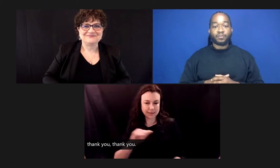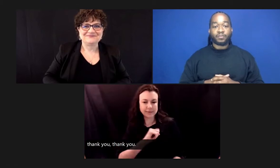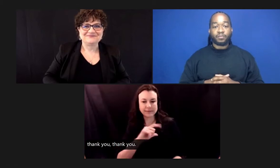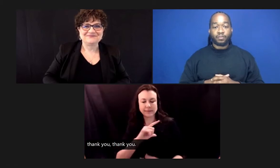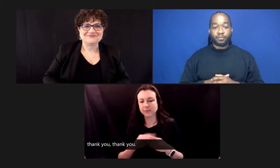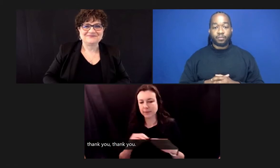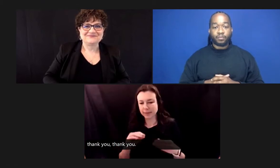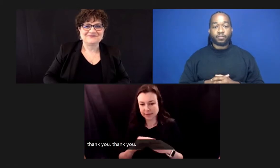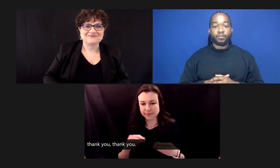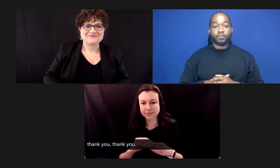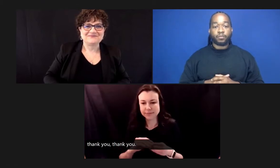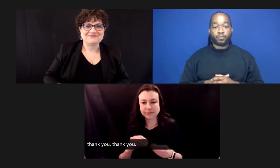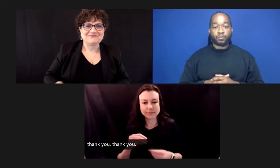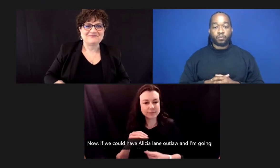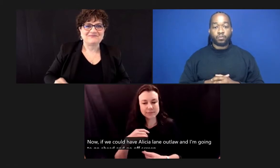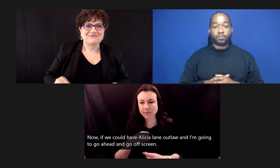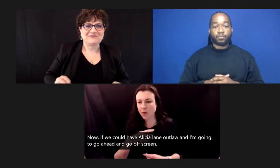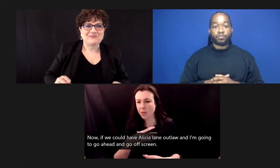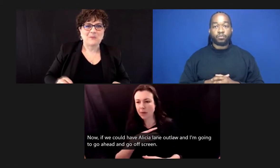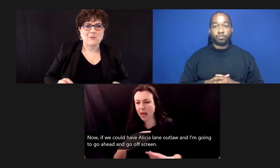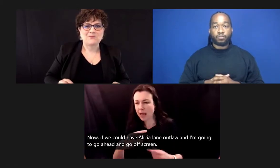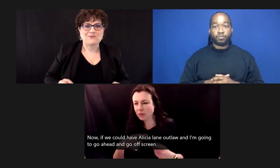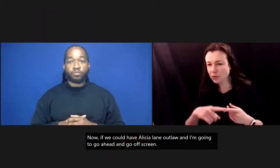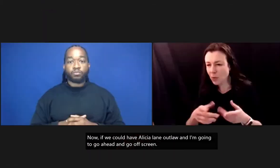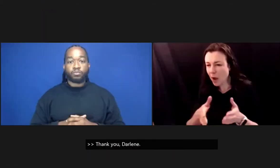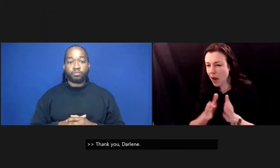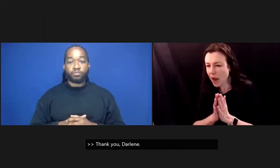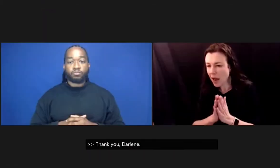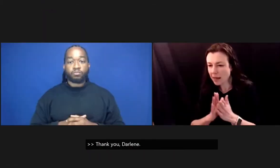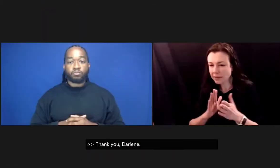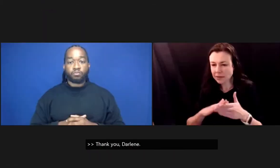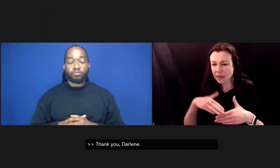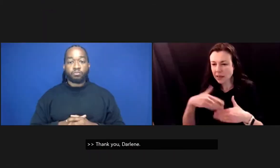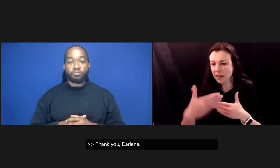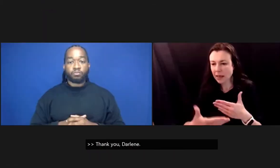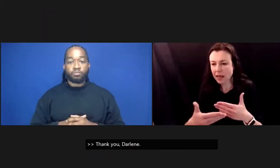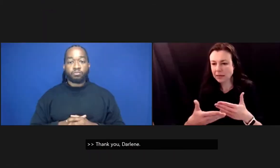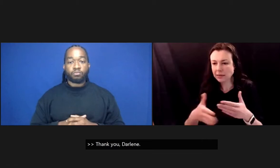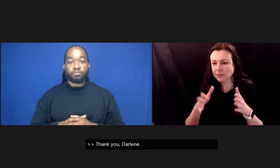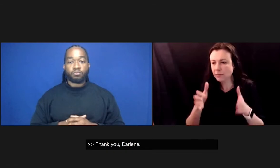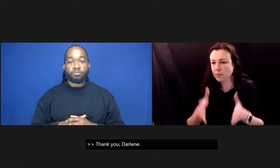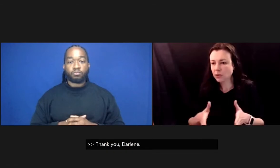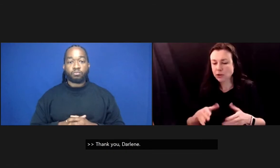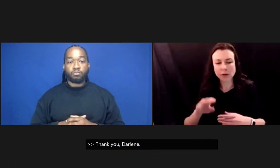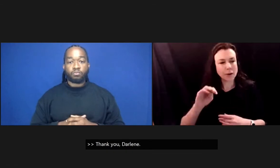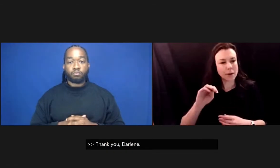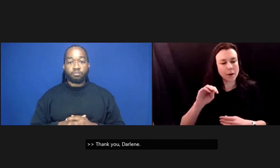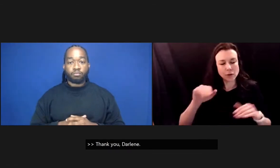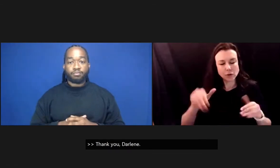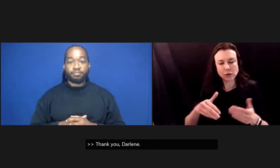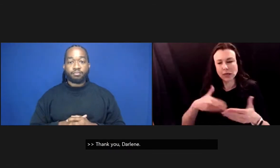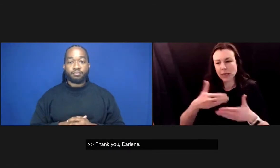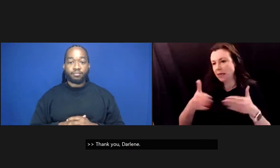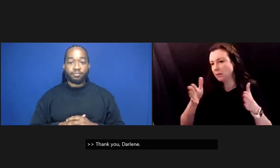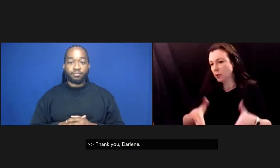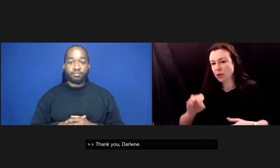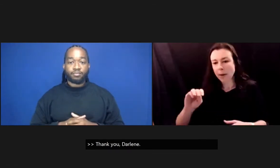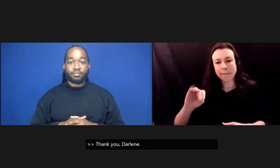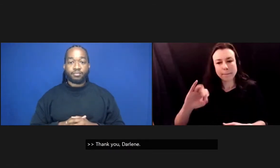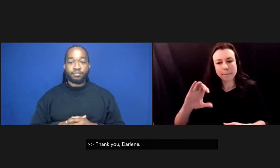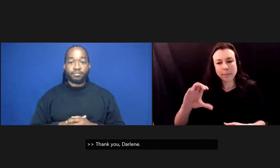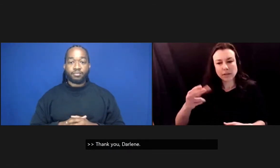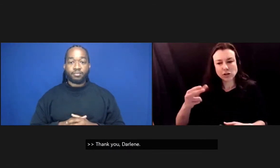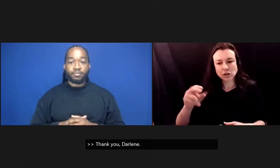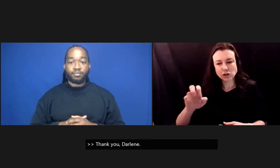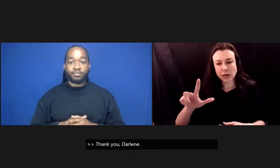Darlene. This is Alicia Lane-Outlaw here. And I would like to comment next to the